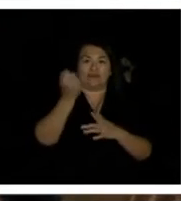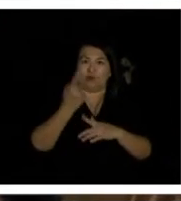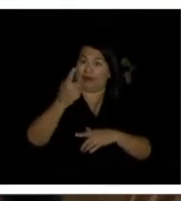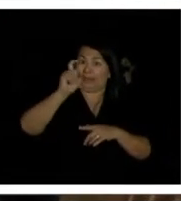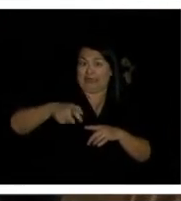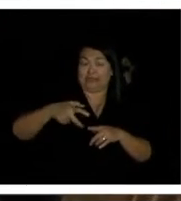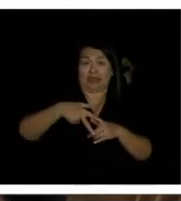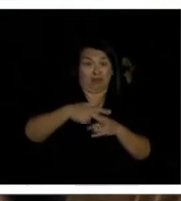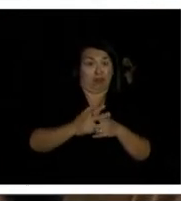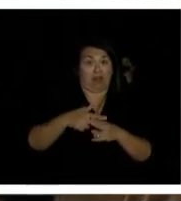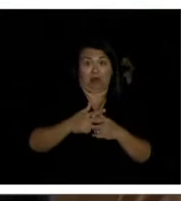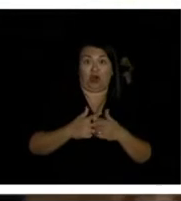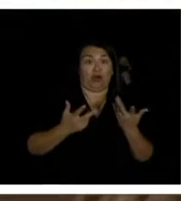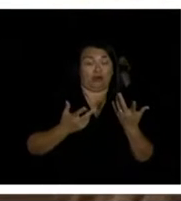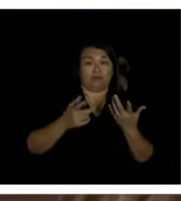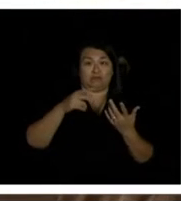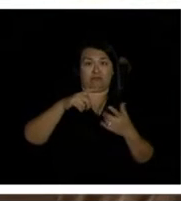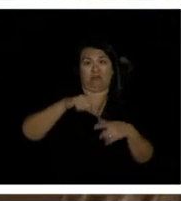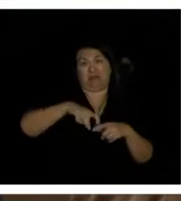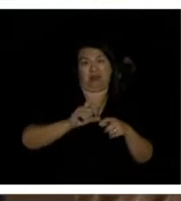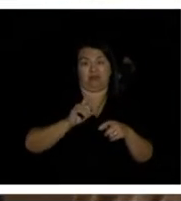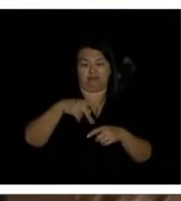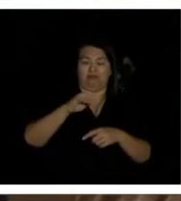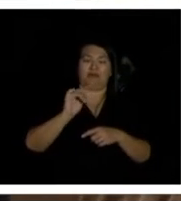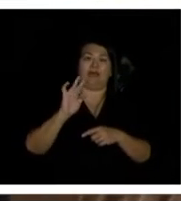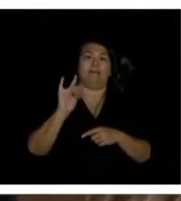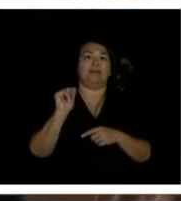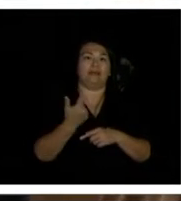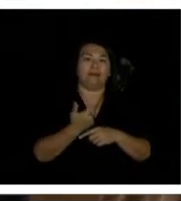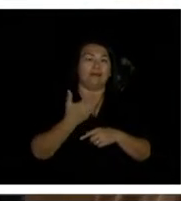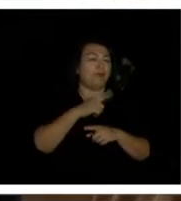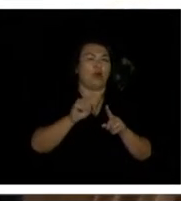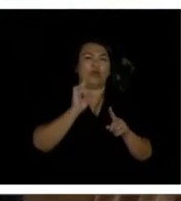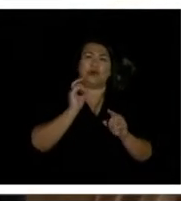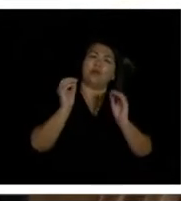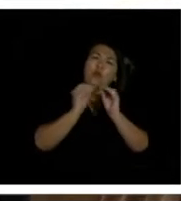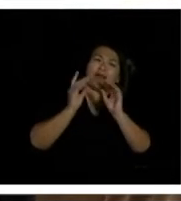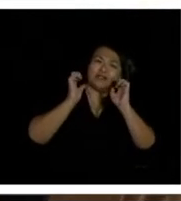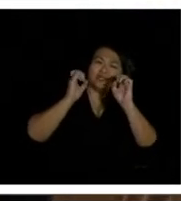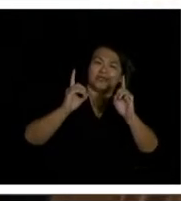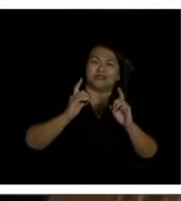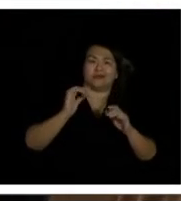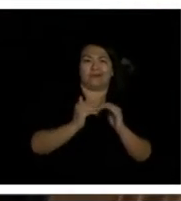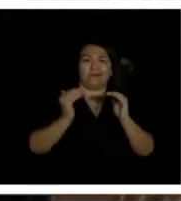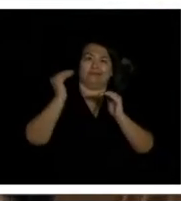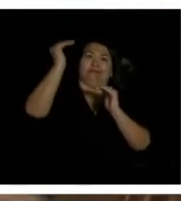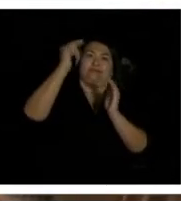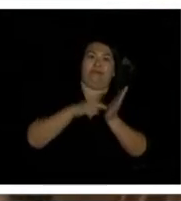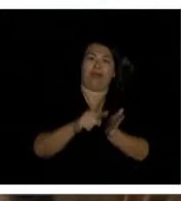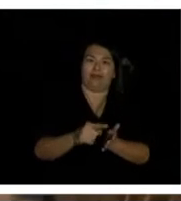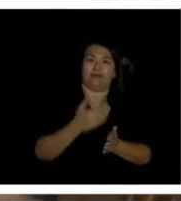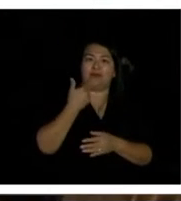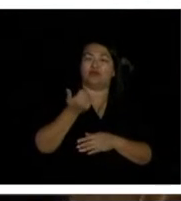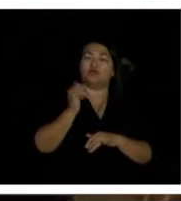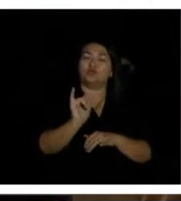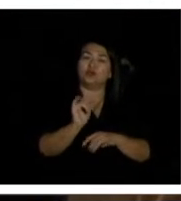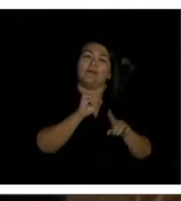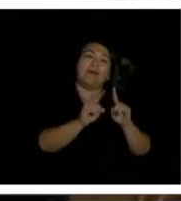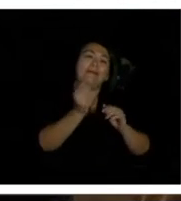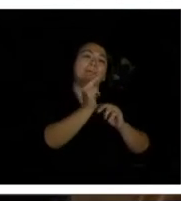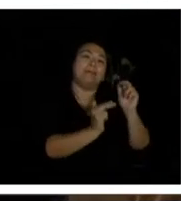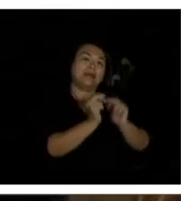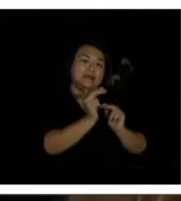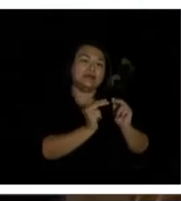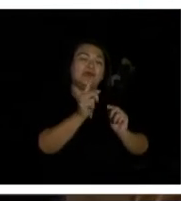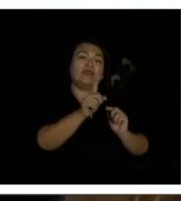and they make very good money with the more education they get. So those kind of things, but also